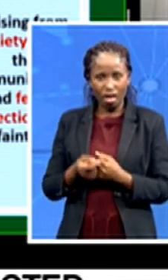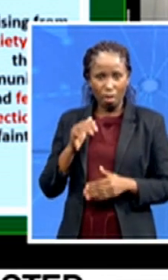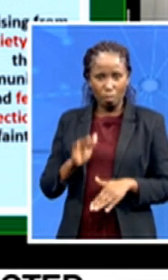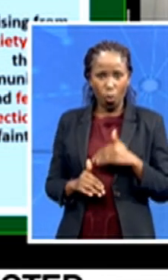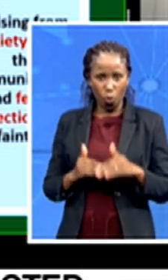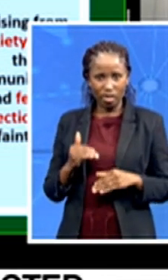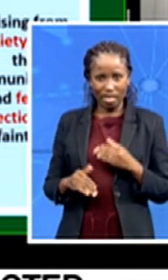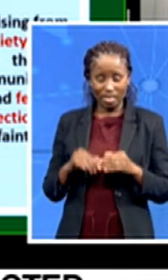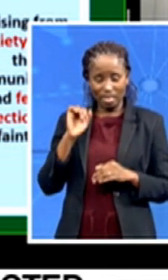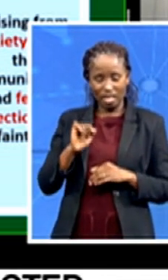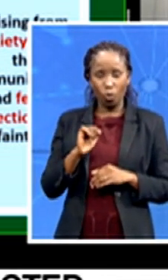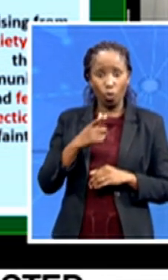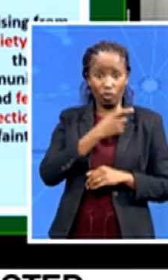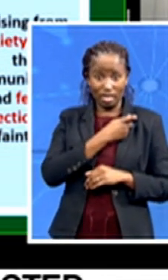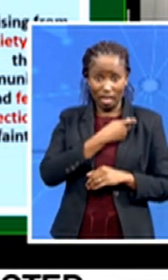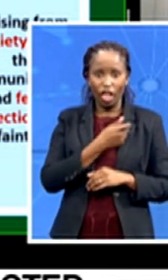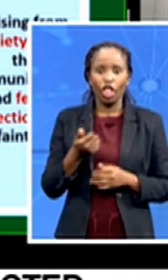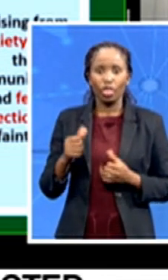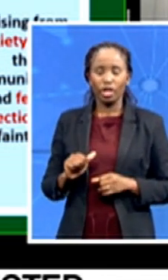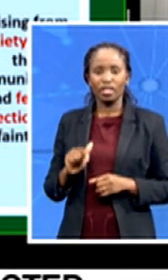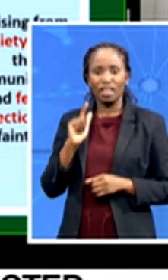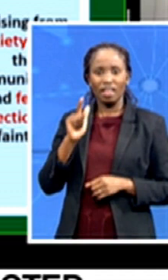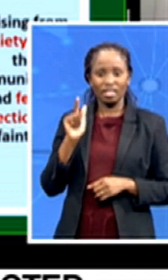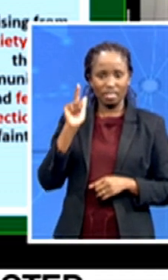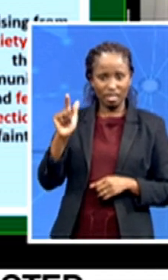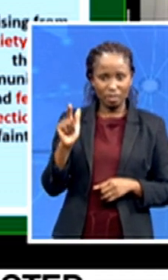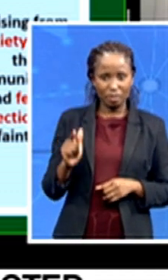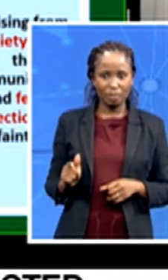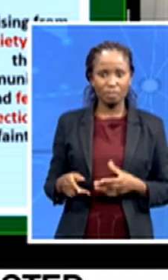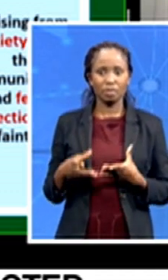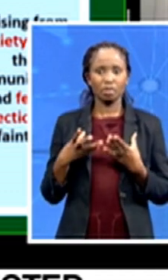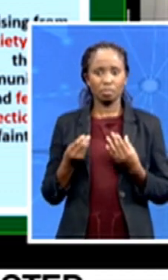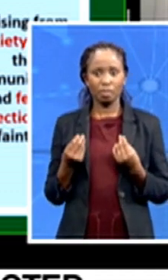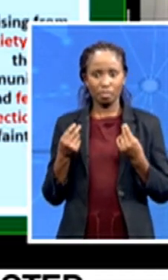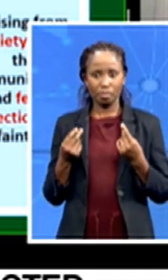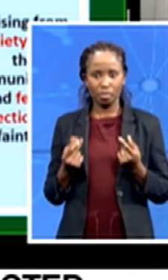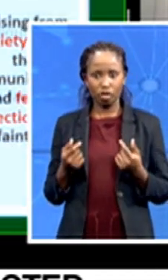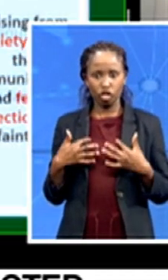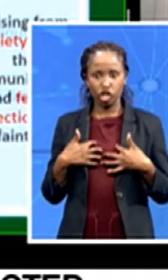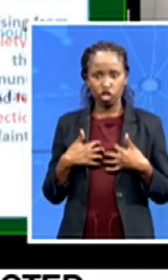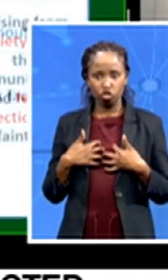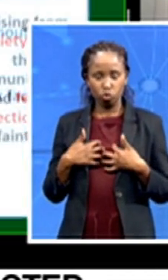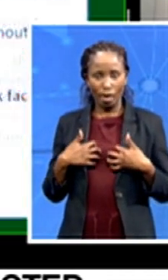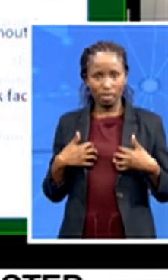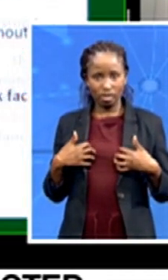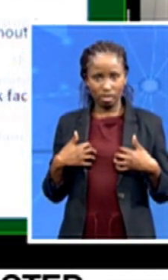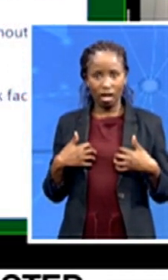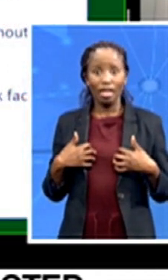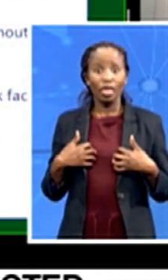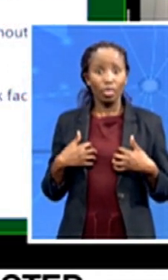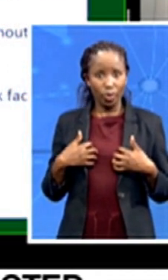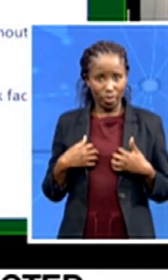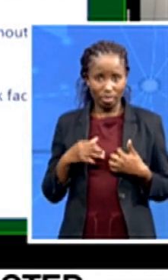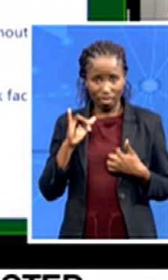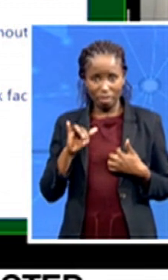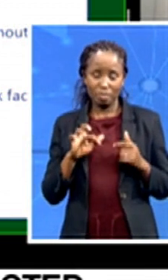a stress-related response. So this happens where people have fear of injections. Then the next one